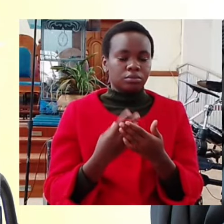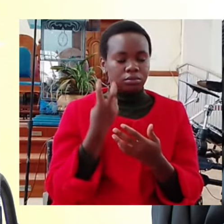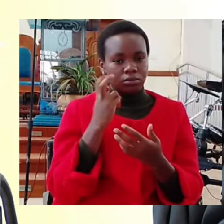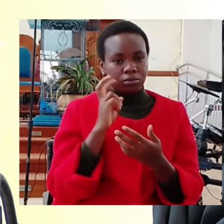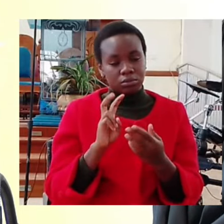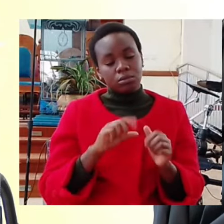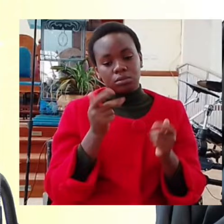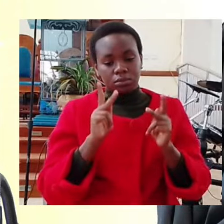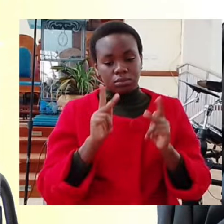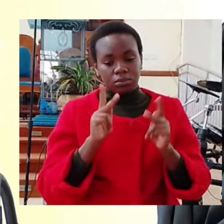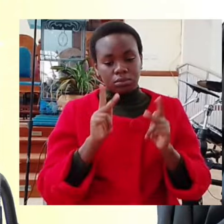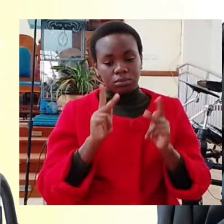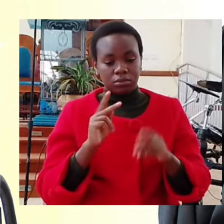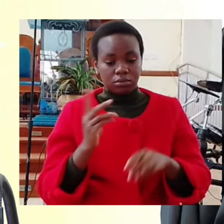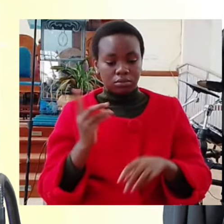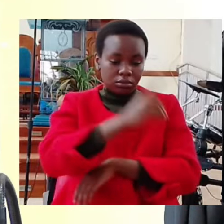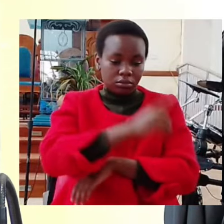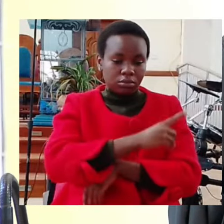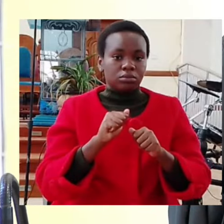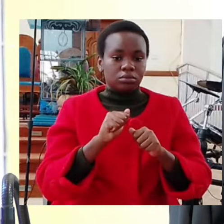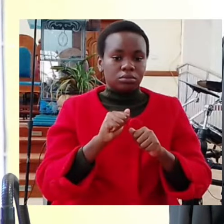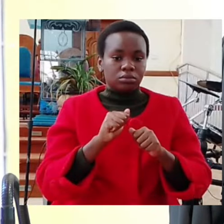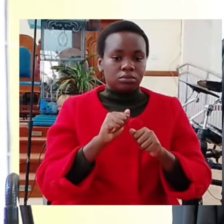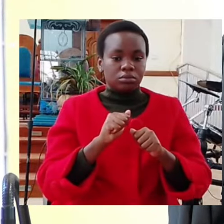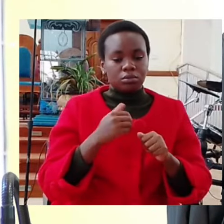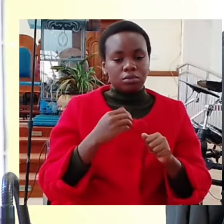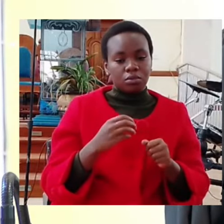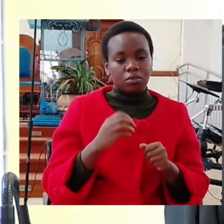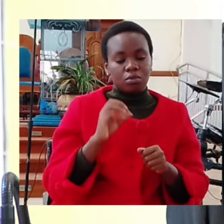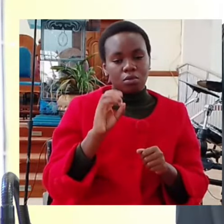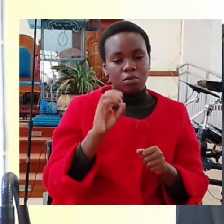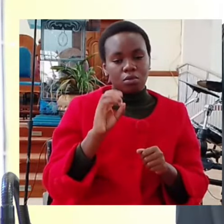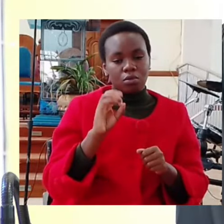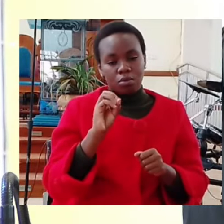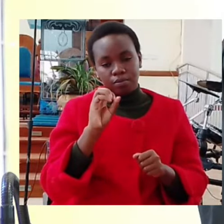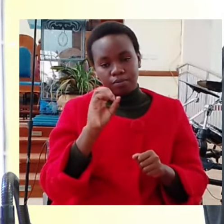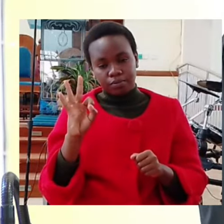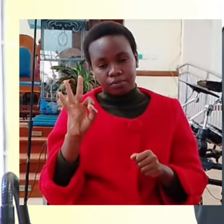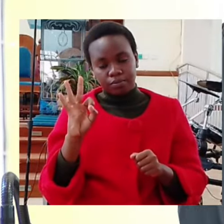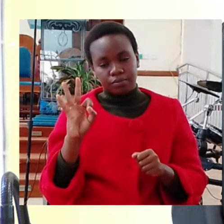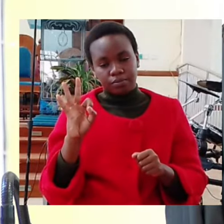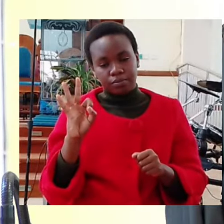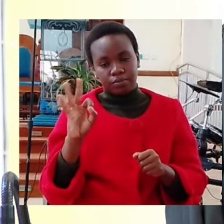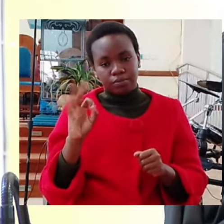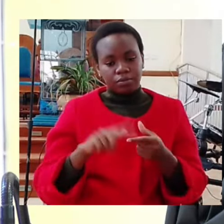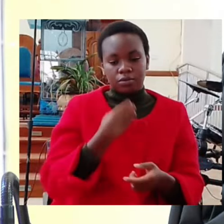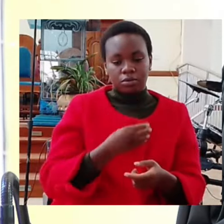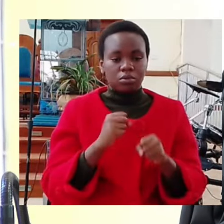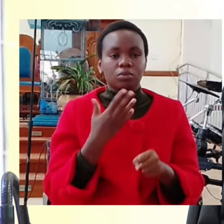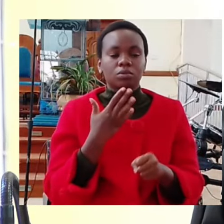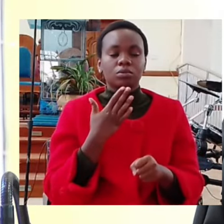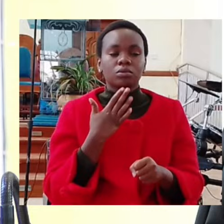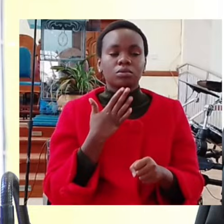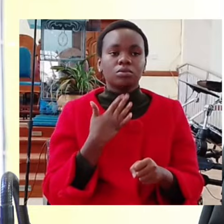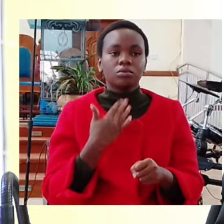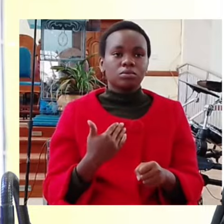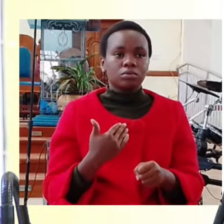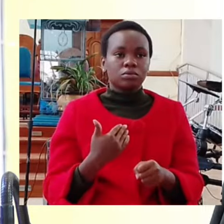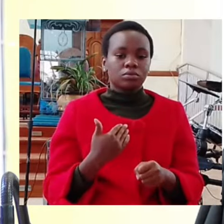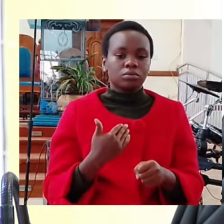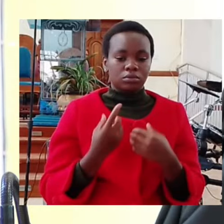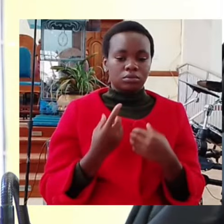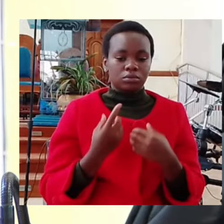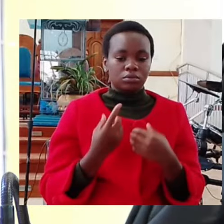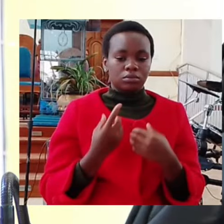hedege. Ona gikoro derotha. Ni tu manageni na kuoguo. Having come to host